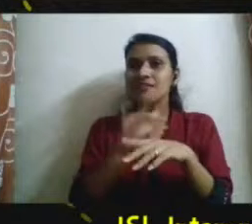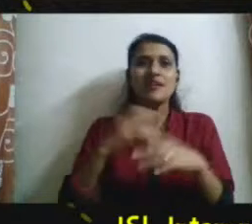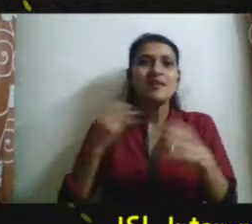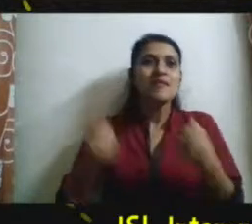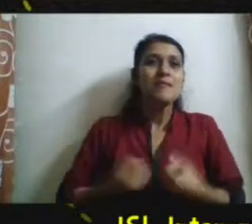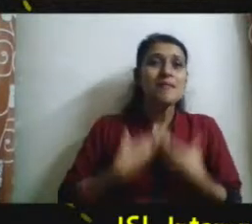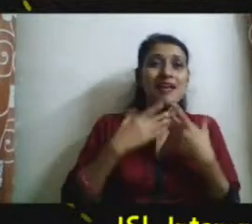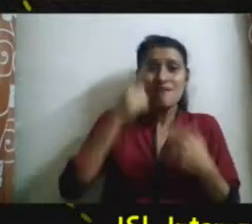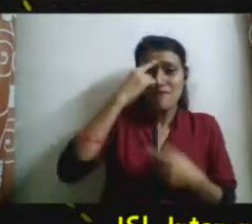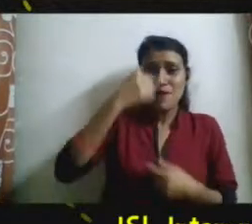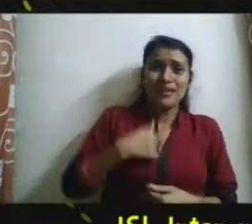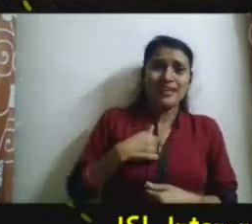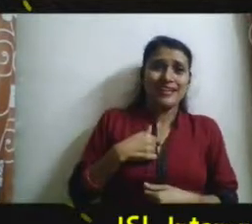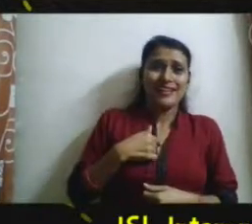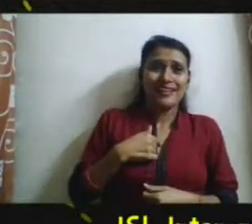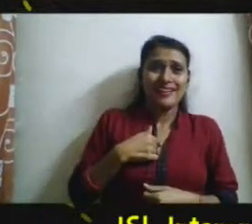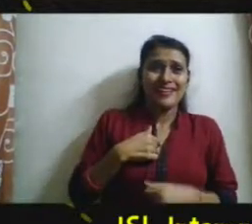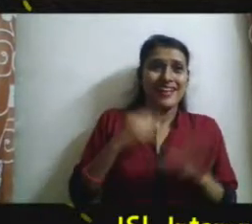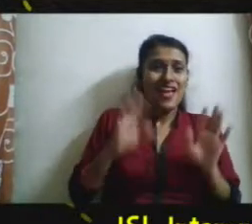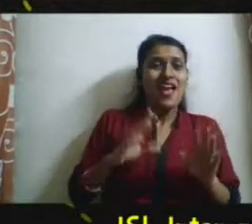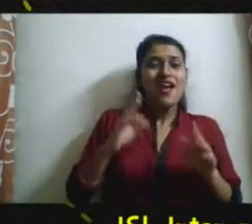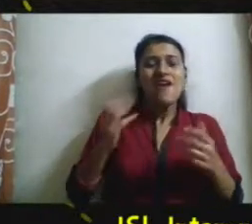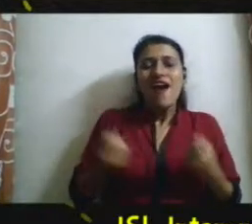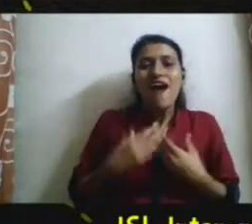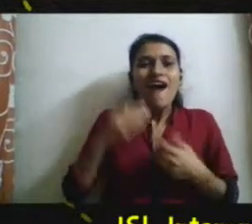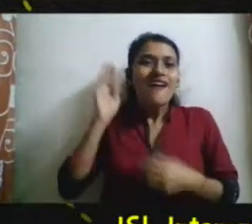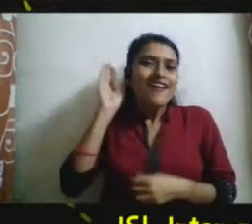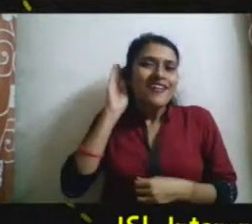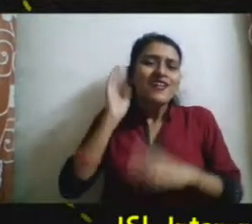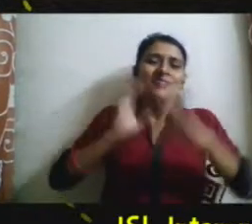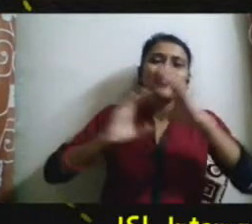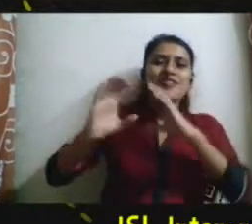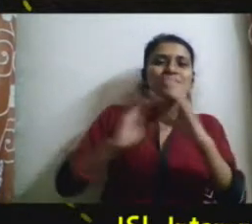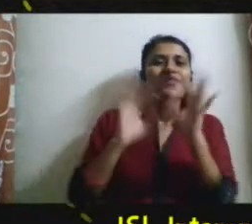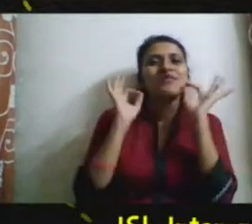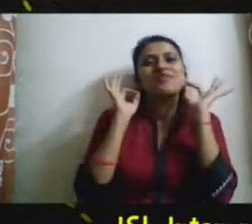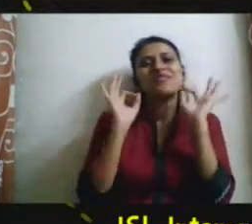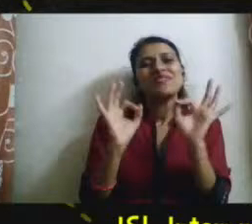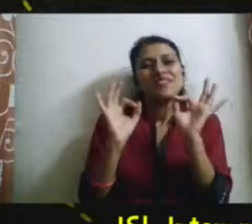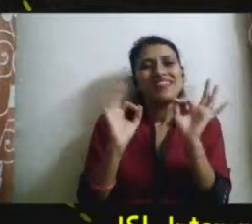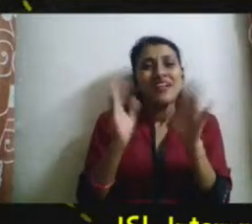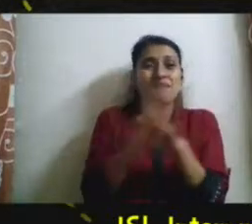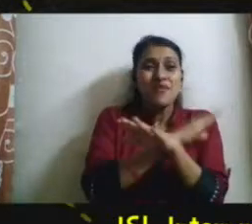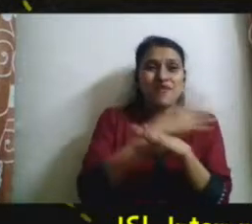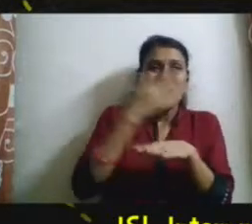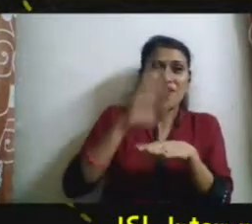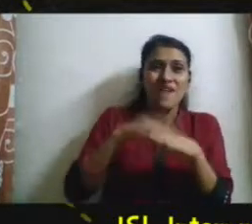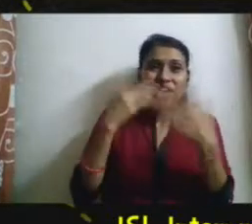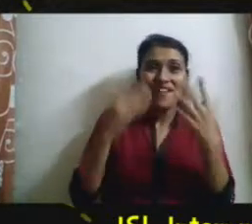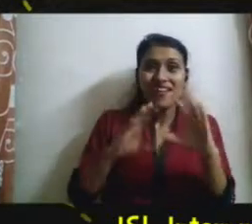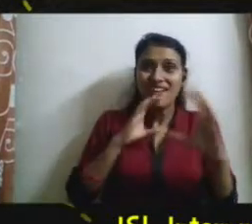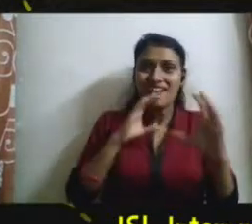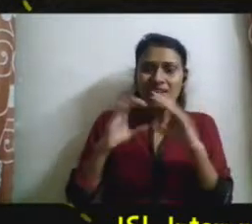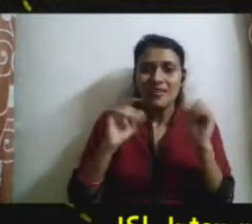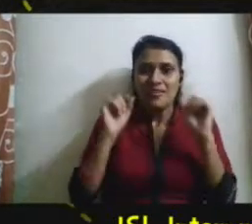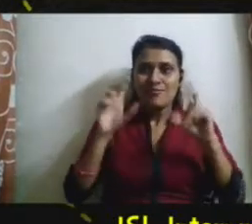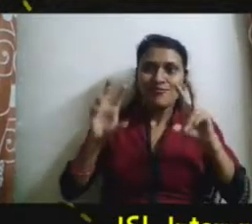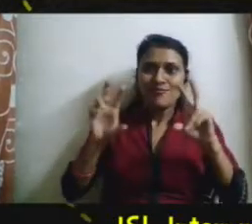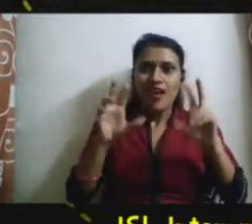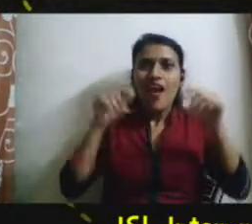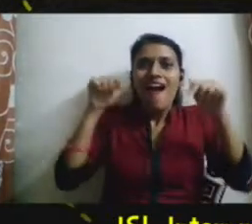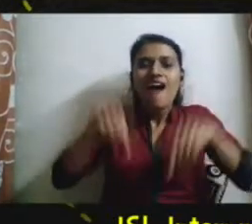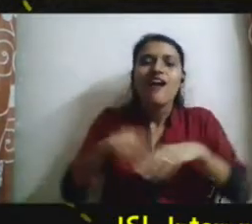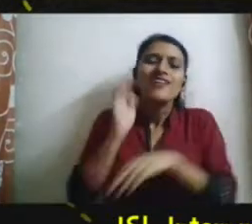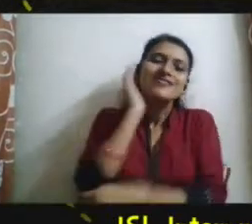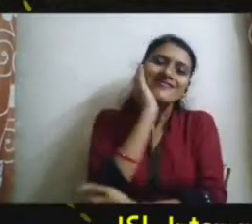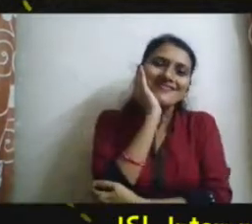for me, I got the fun of listening to the conversation that I had at that time was work. So I was being attentive, and now I could just soak in the